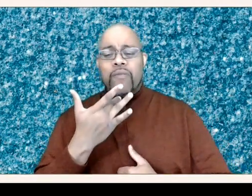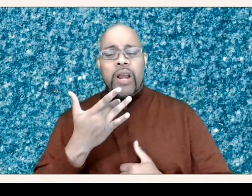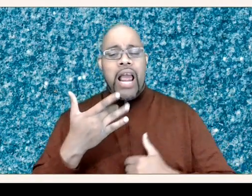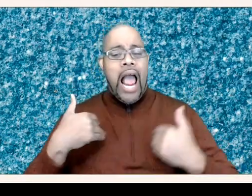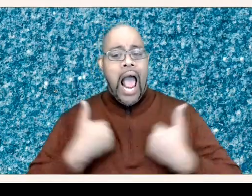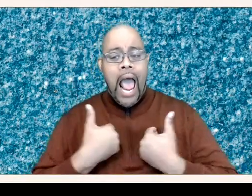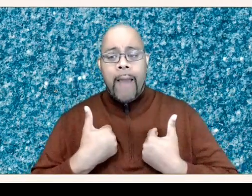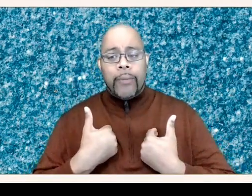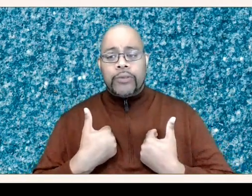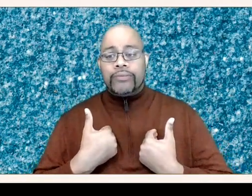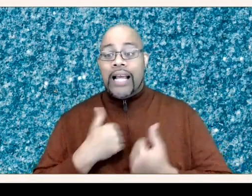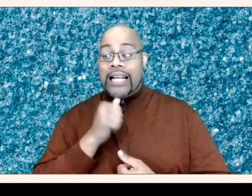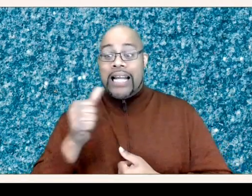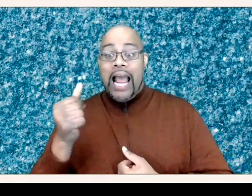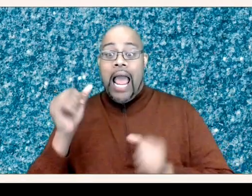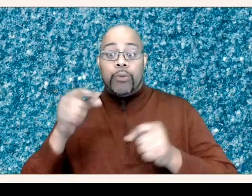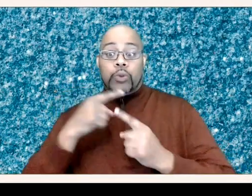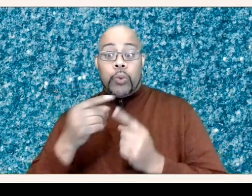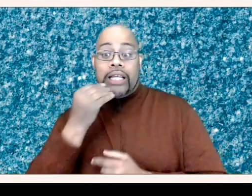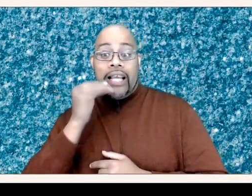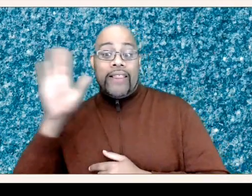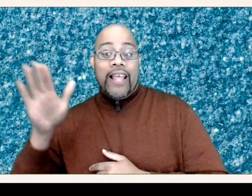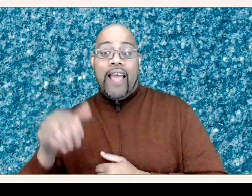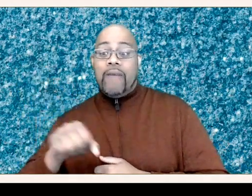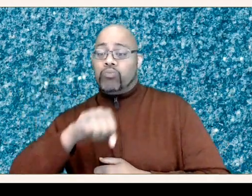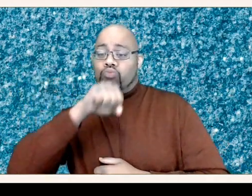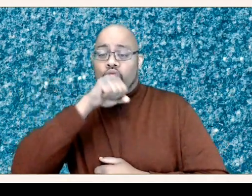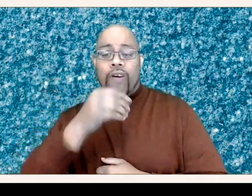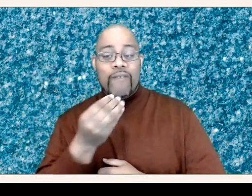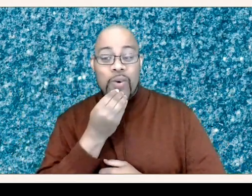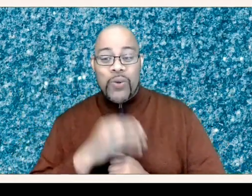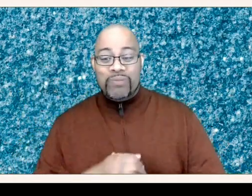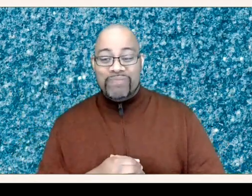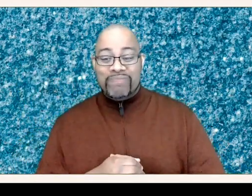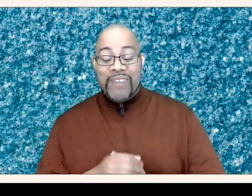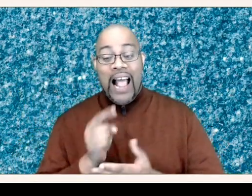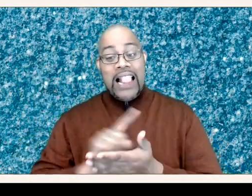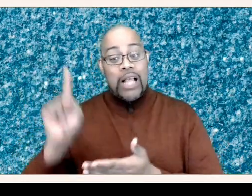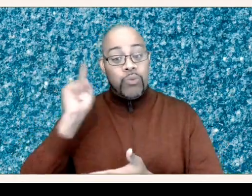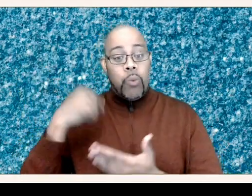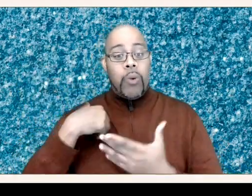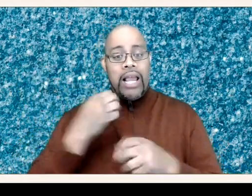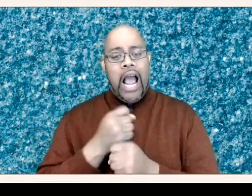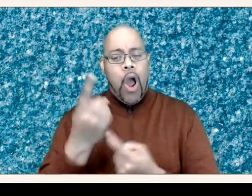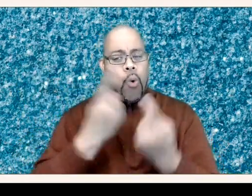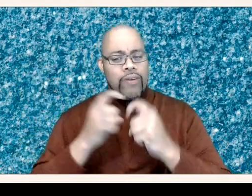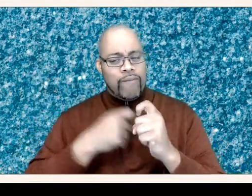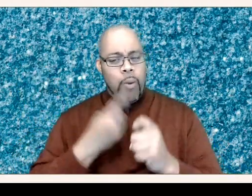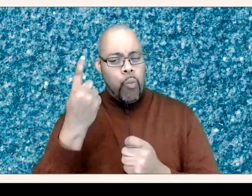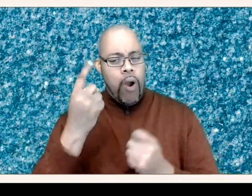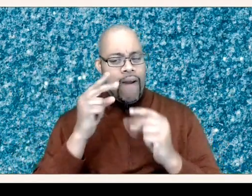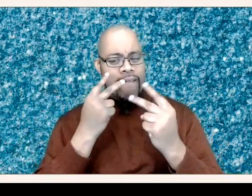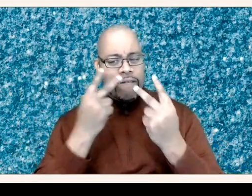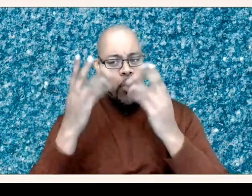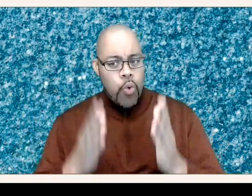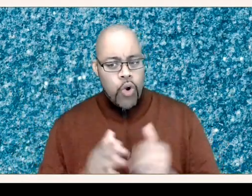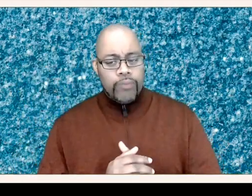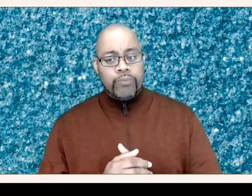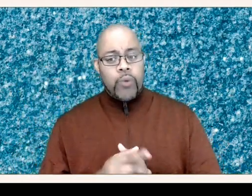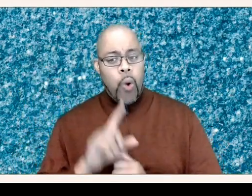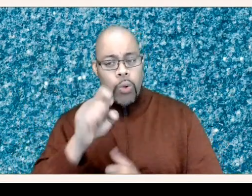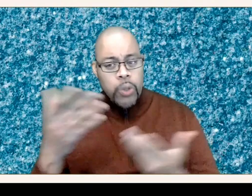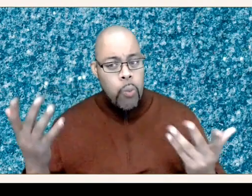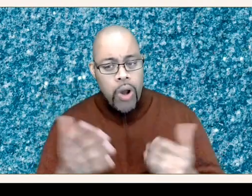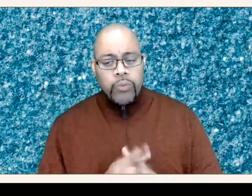animals wouldn't have one of their favorite ocean foods. Last week, we got a question from a viewer. The question